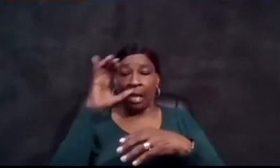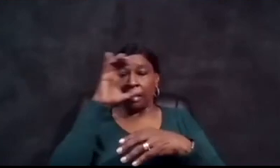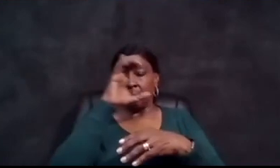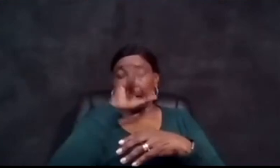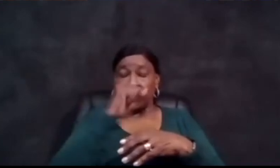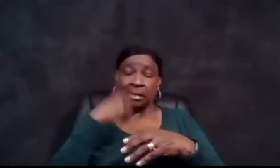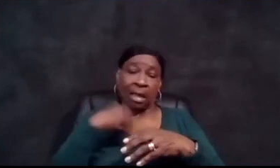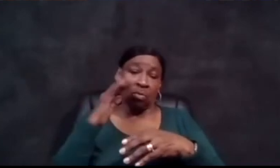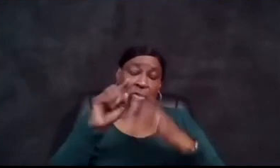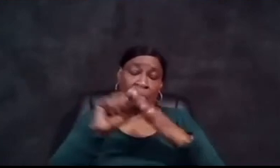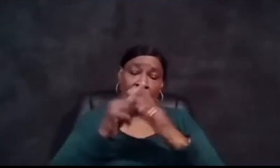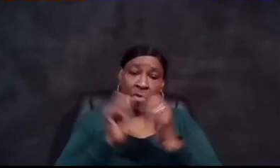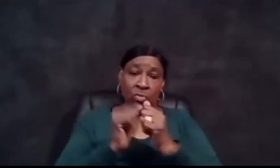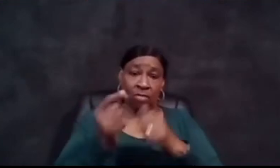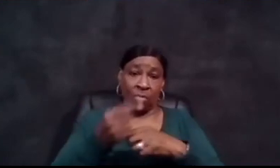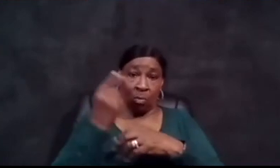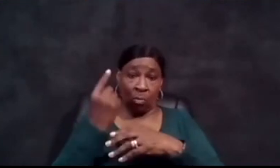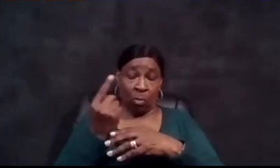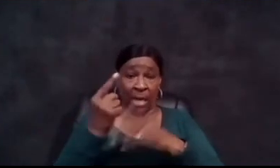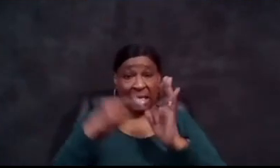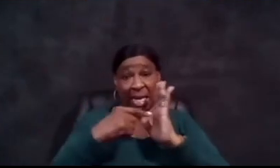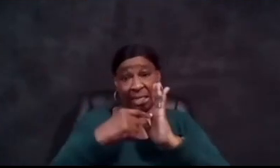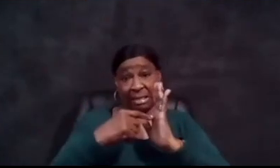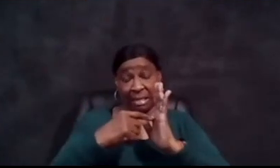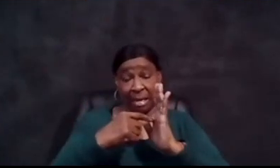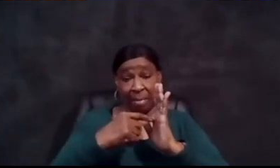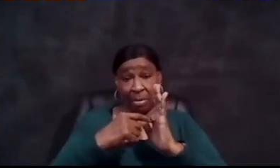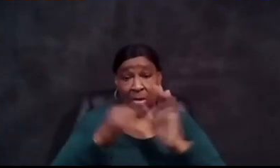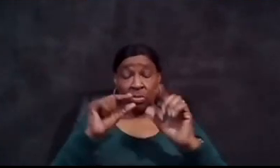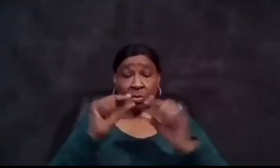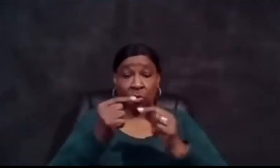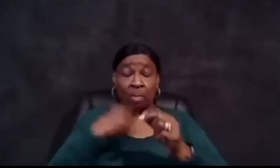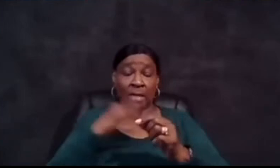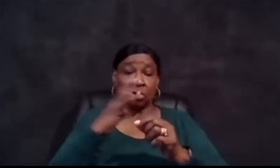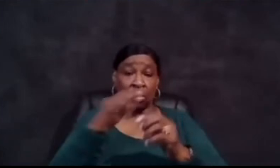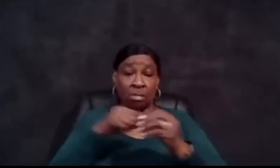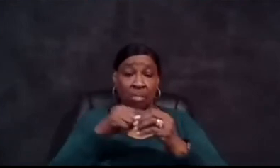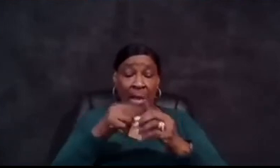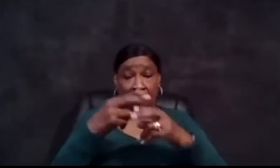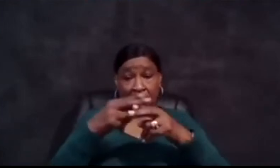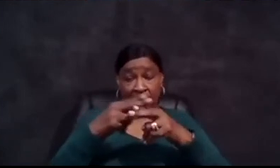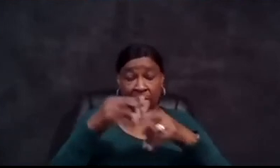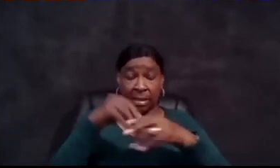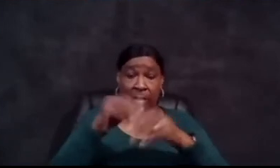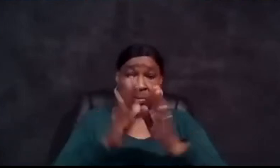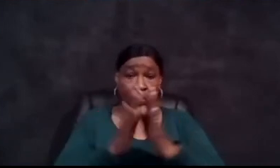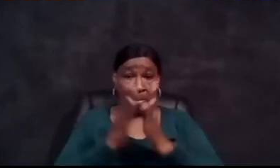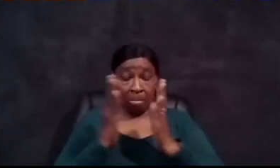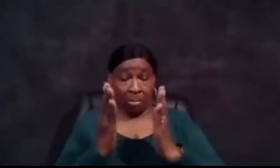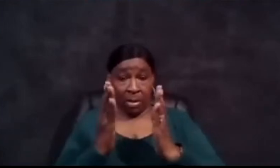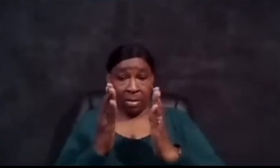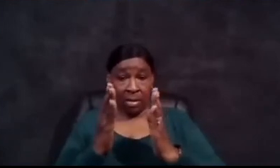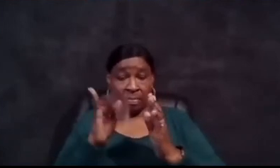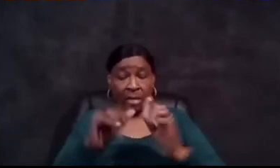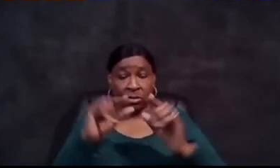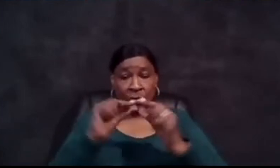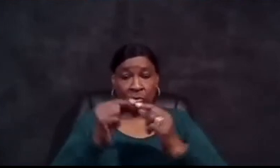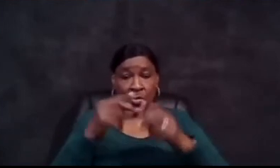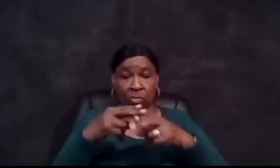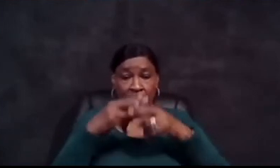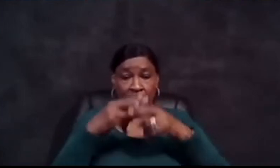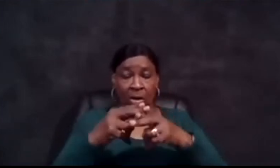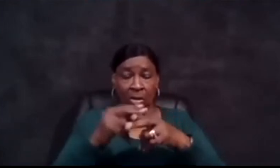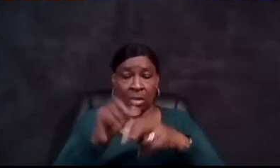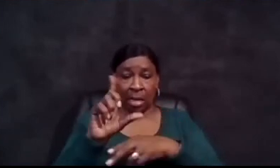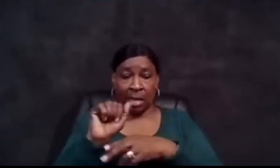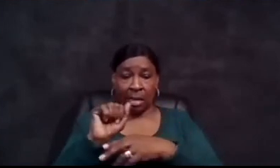start with one example of a group that I talk about briefly in the book, which is this group called Lampedusa in